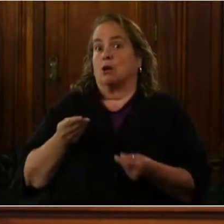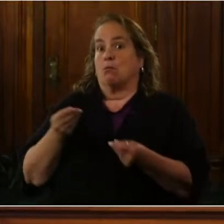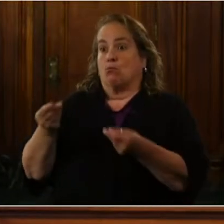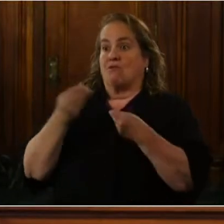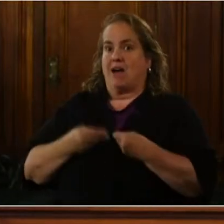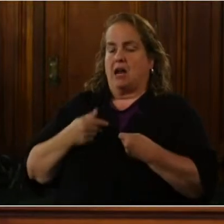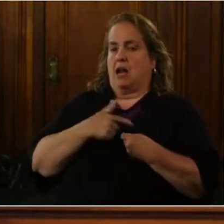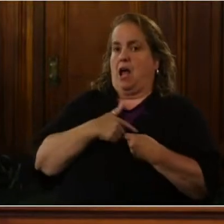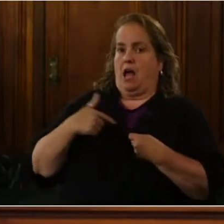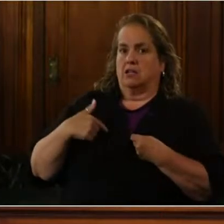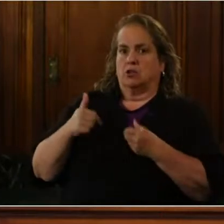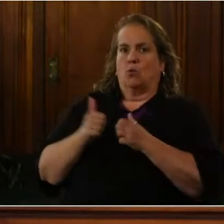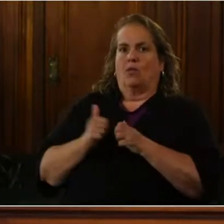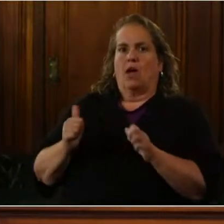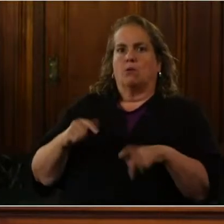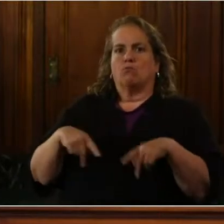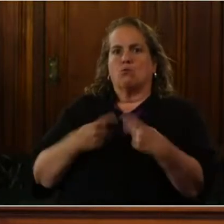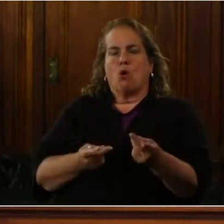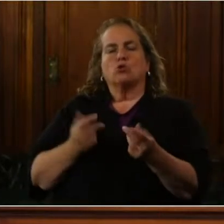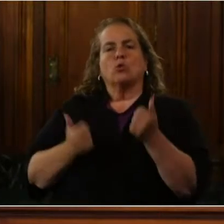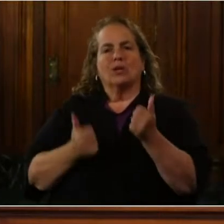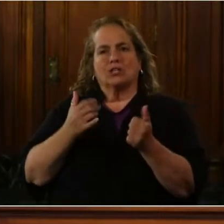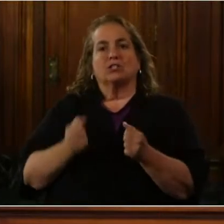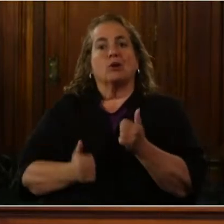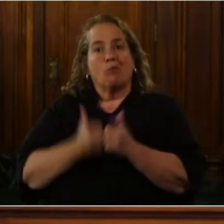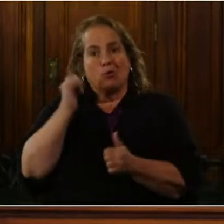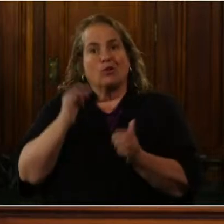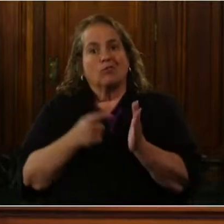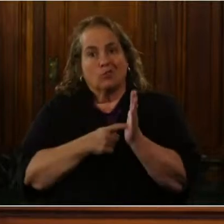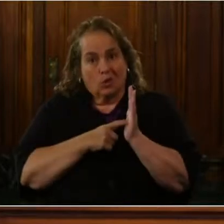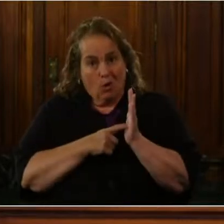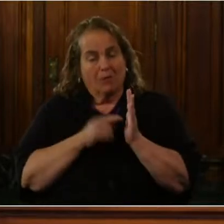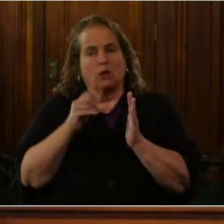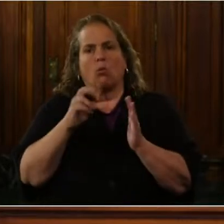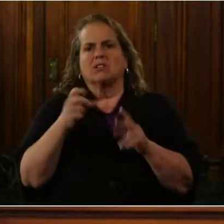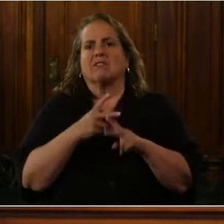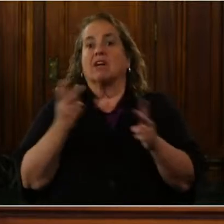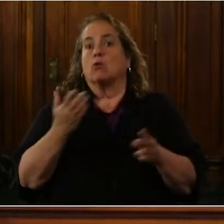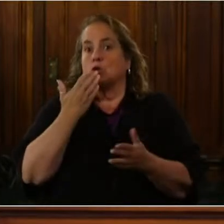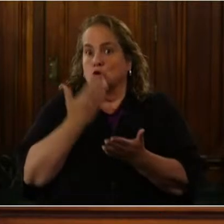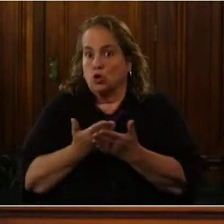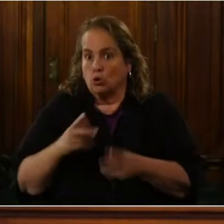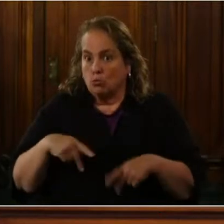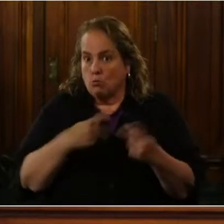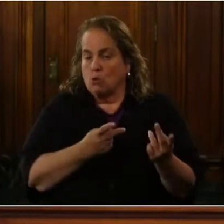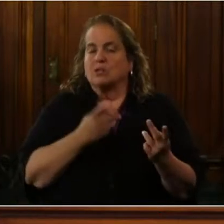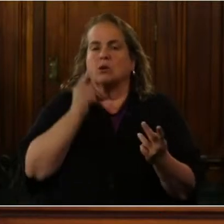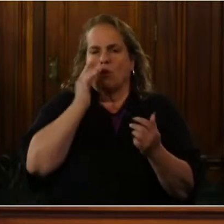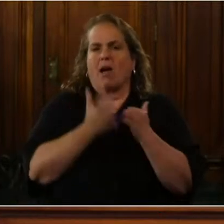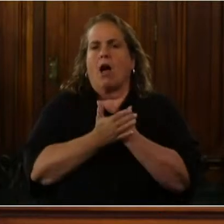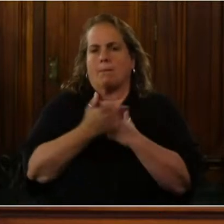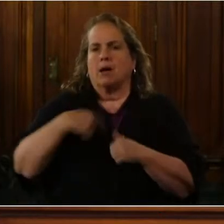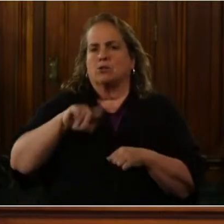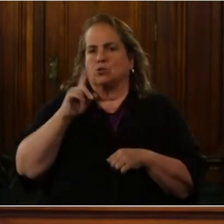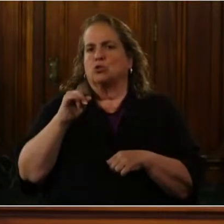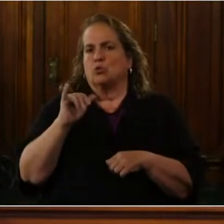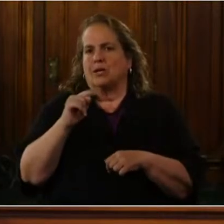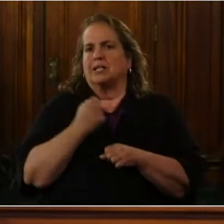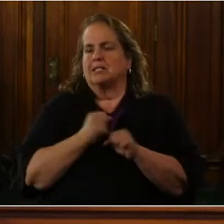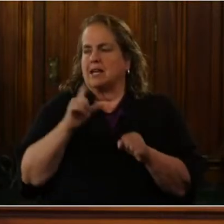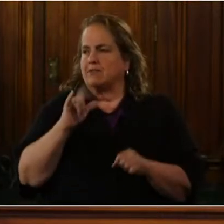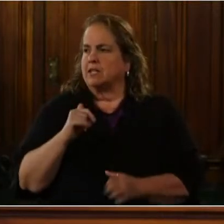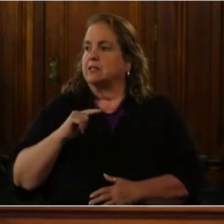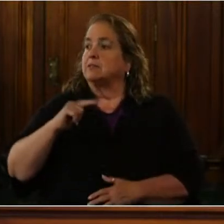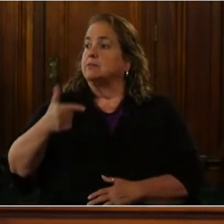a proposal which will be most of the requirements. It was a good proposal, and we think it's going to help us to do it safely. Stu?